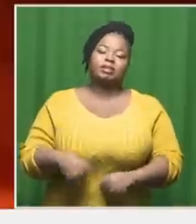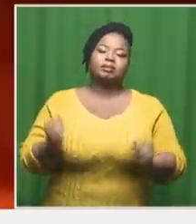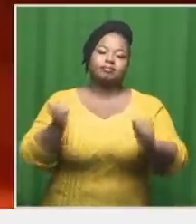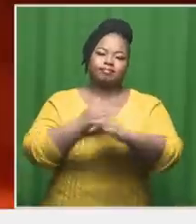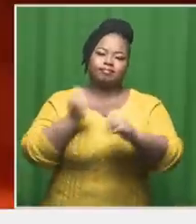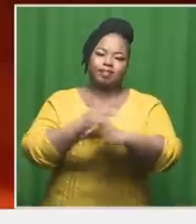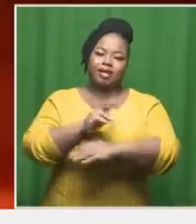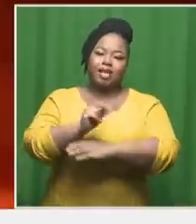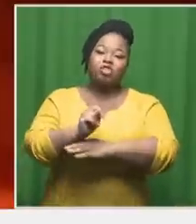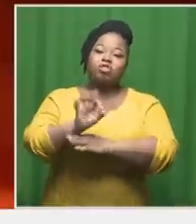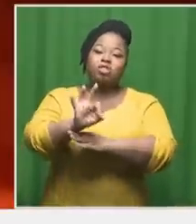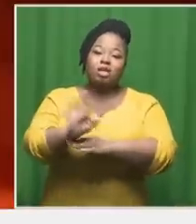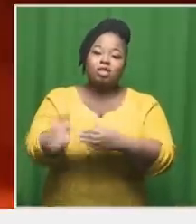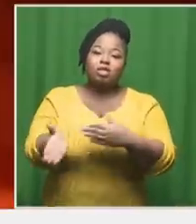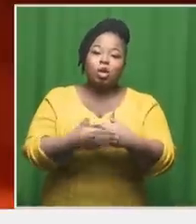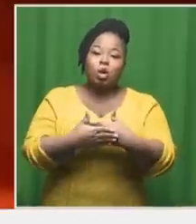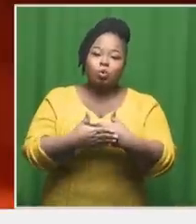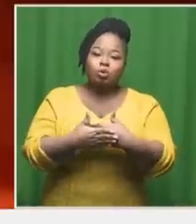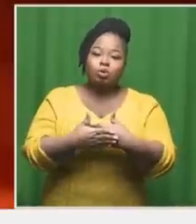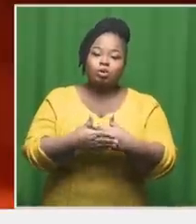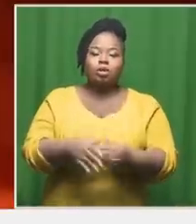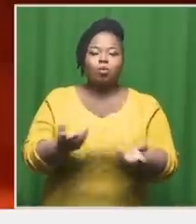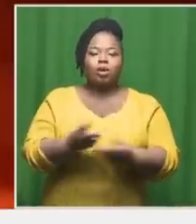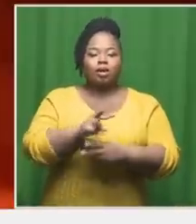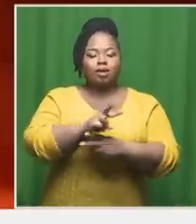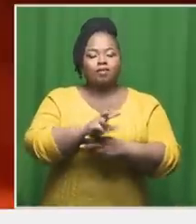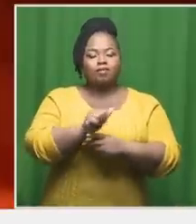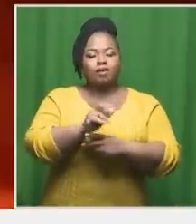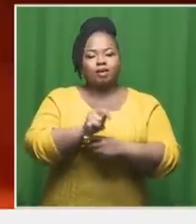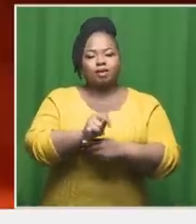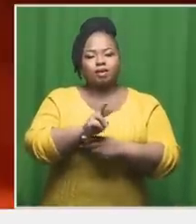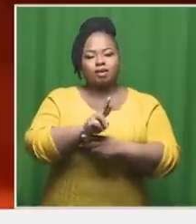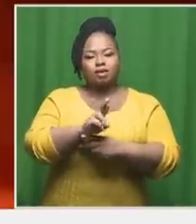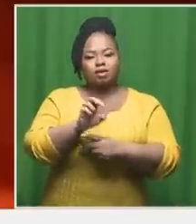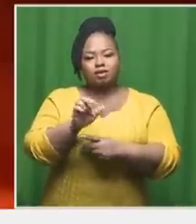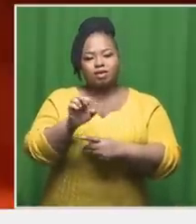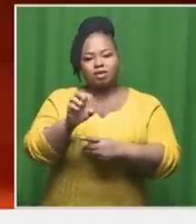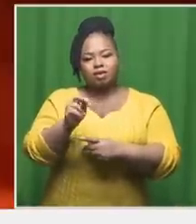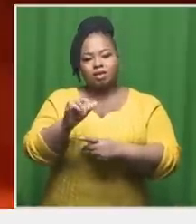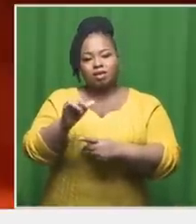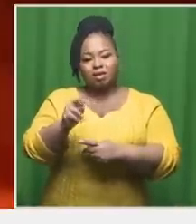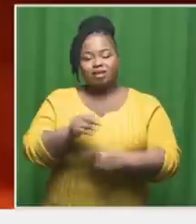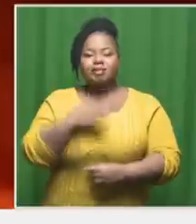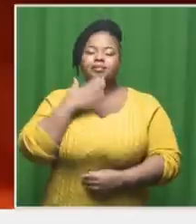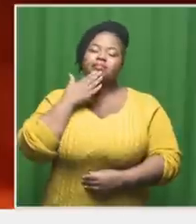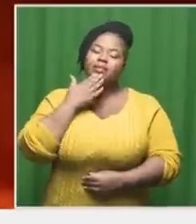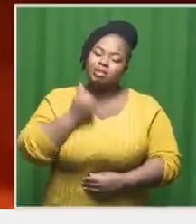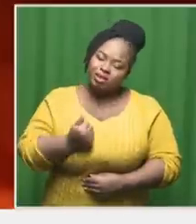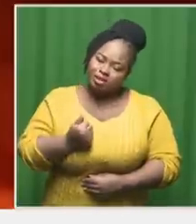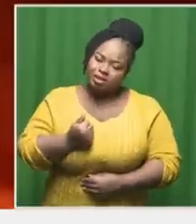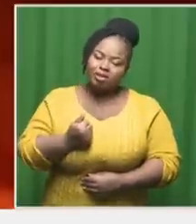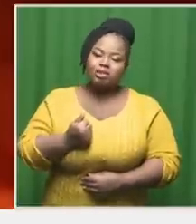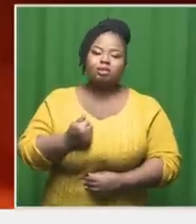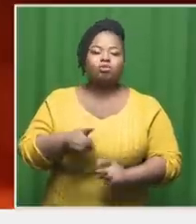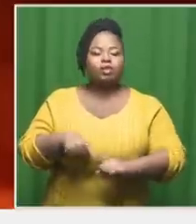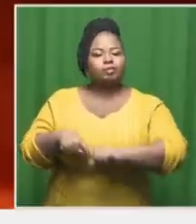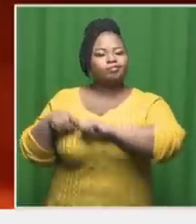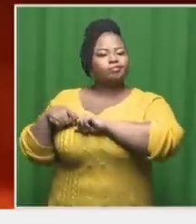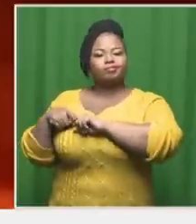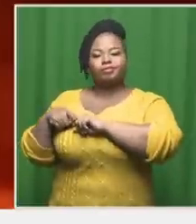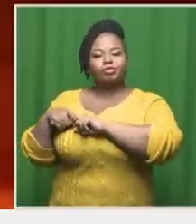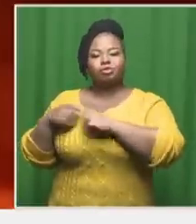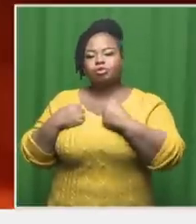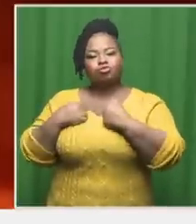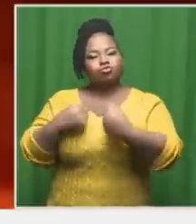highway is still closed in the vicinity of Van Reenen Pass. And we are advising that motorists should please delay the travel to the